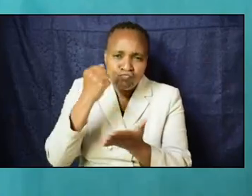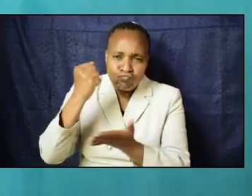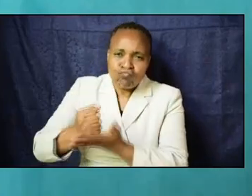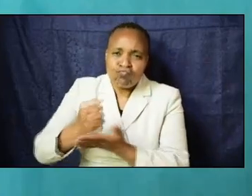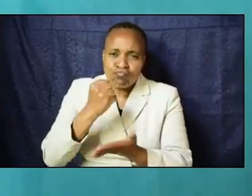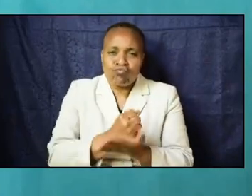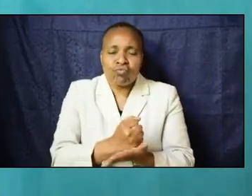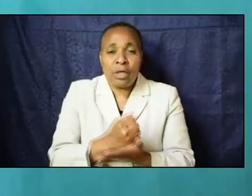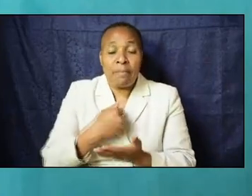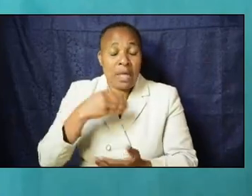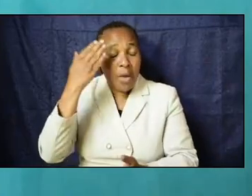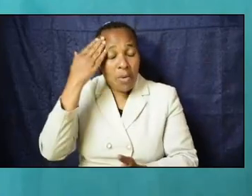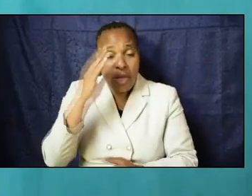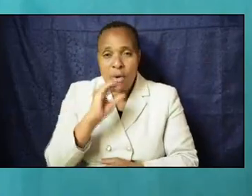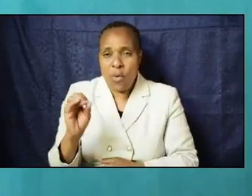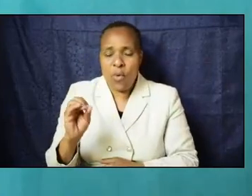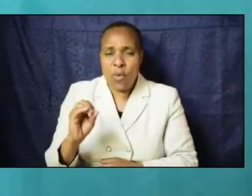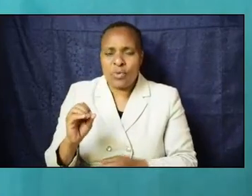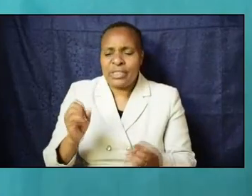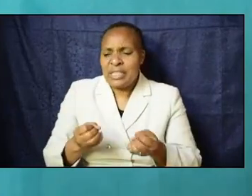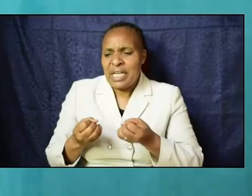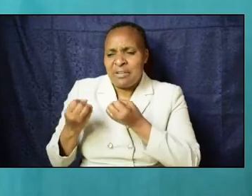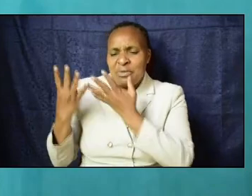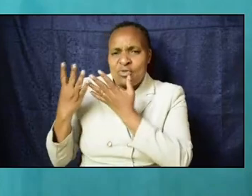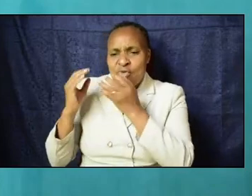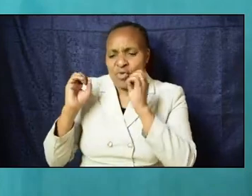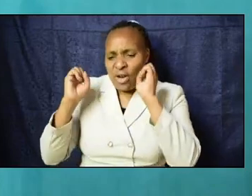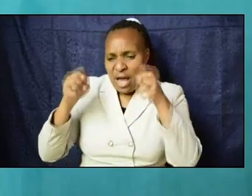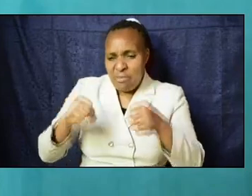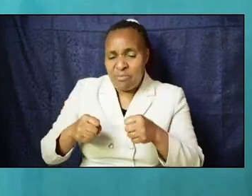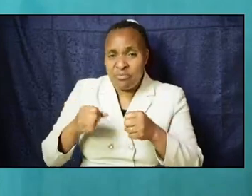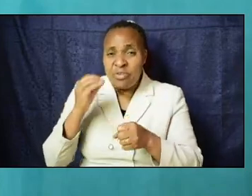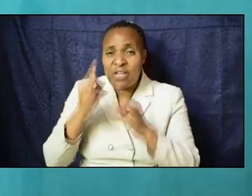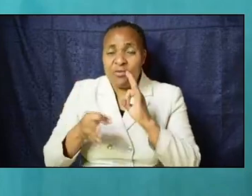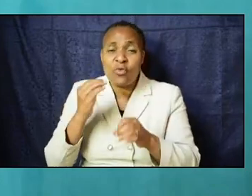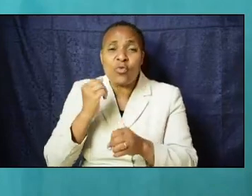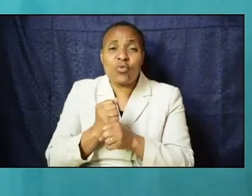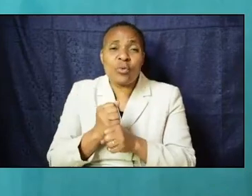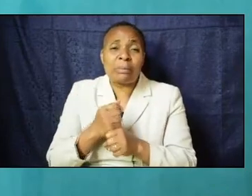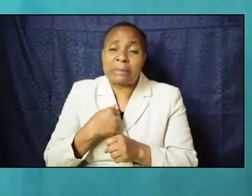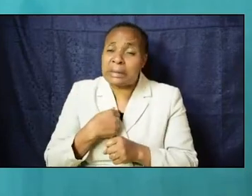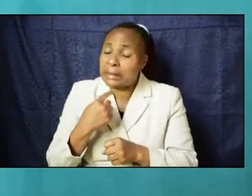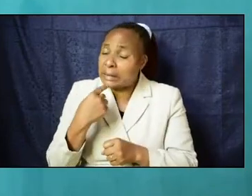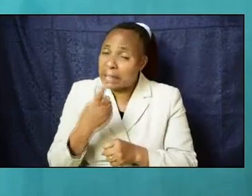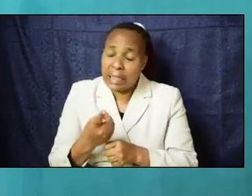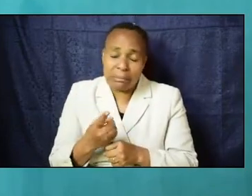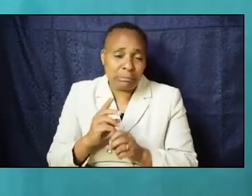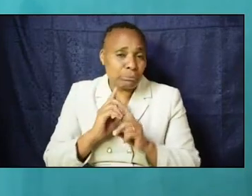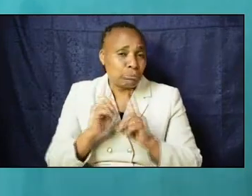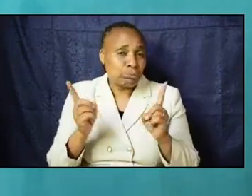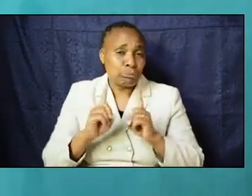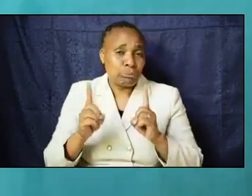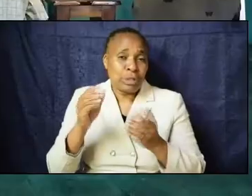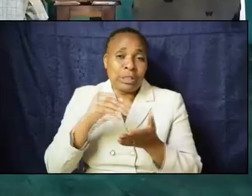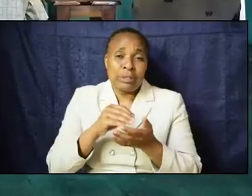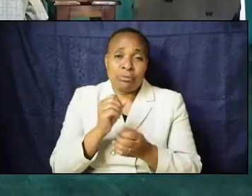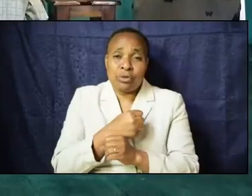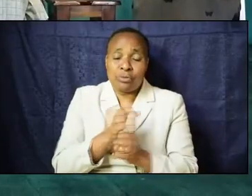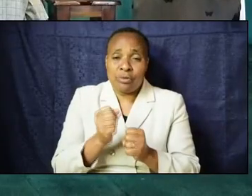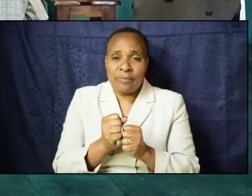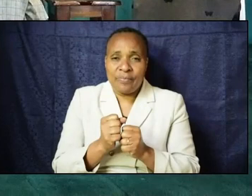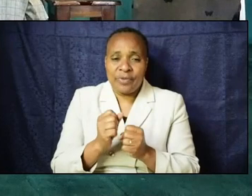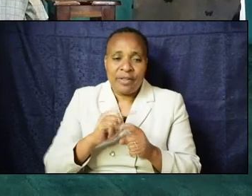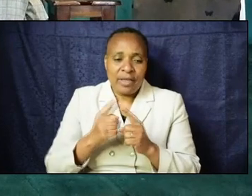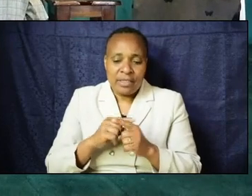know this. So I was kind of like the sacrificial lamb. So if you told me to do that again, I wouldn't do it again. I'll